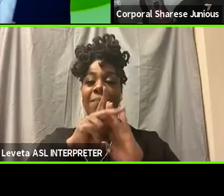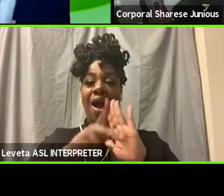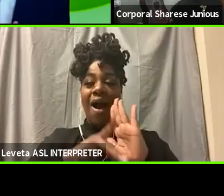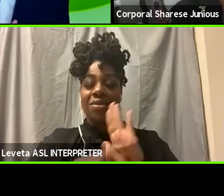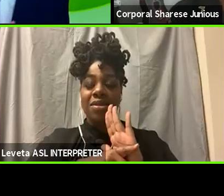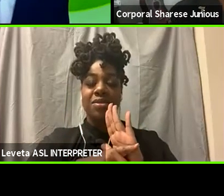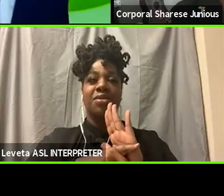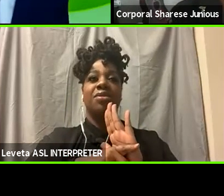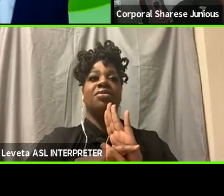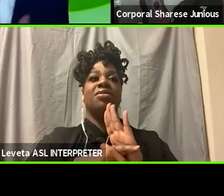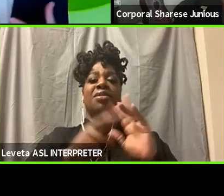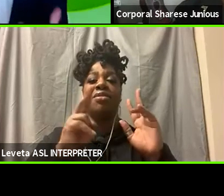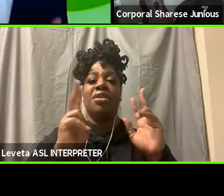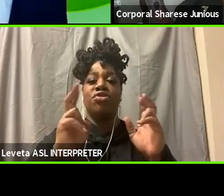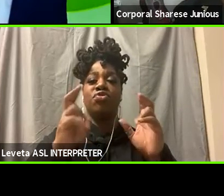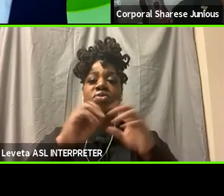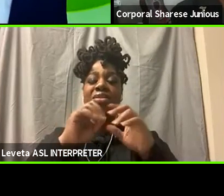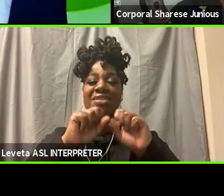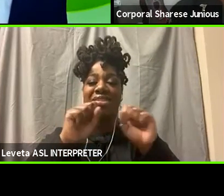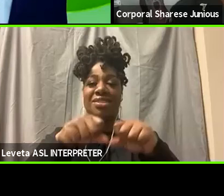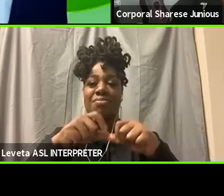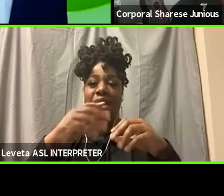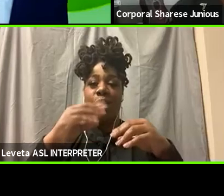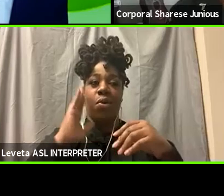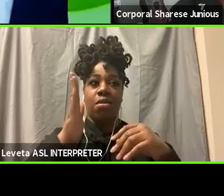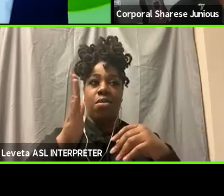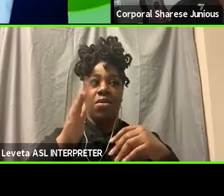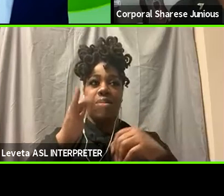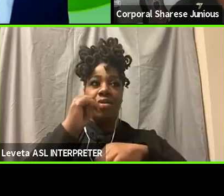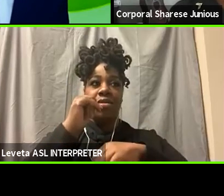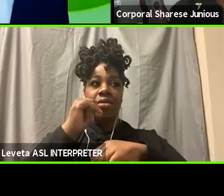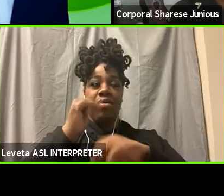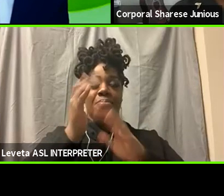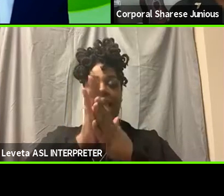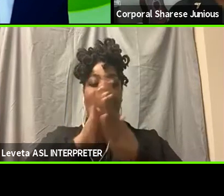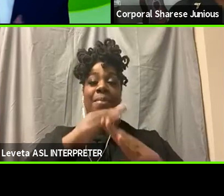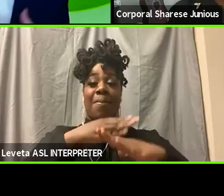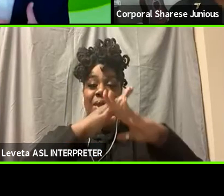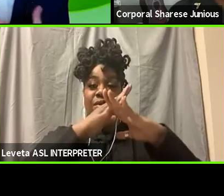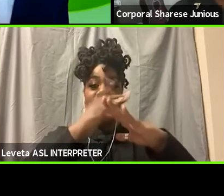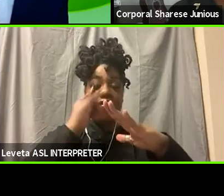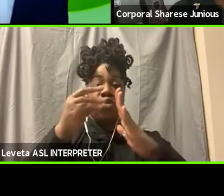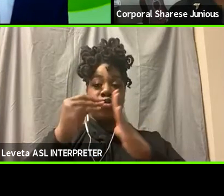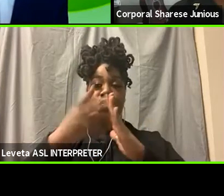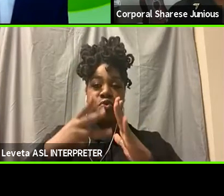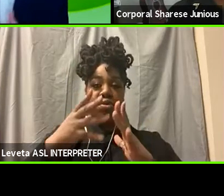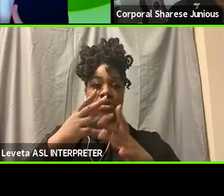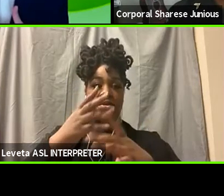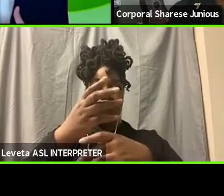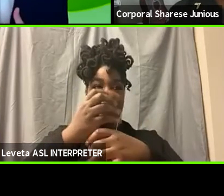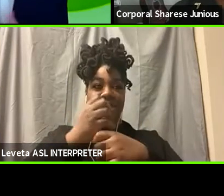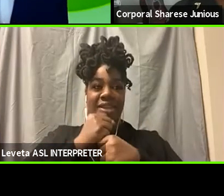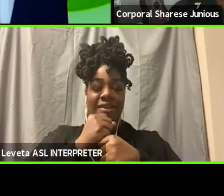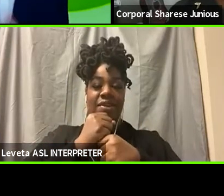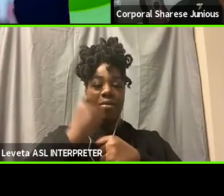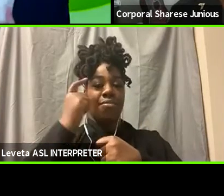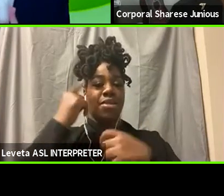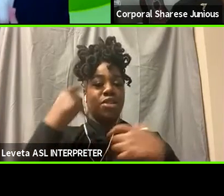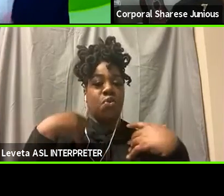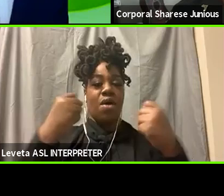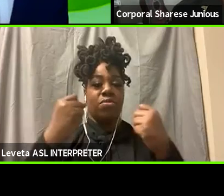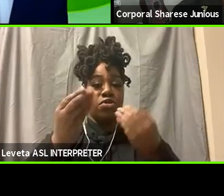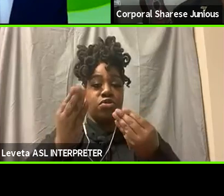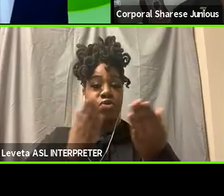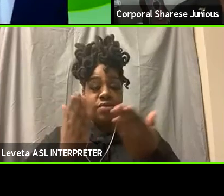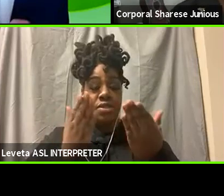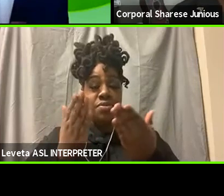providing mental health services or receiving mental health services. And in MCPS, we have some